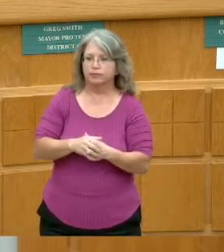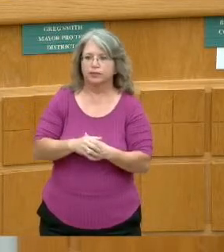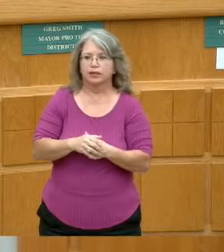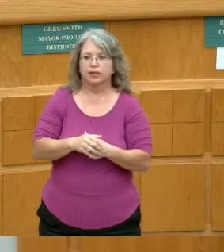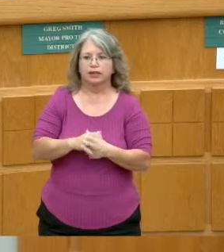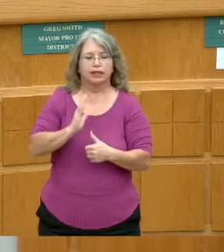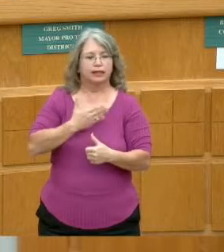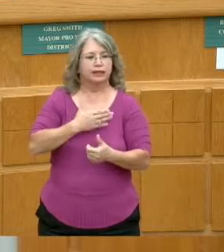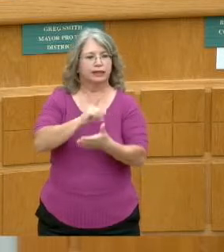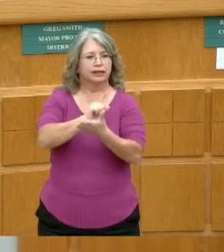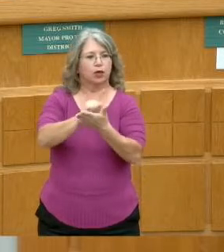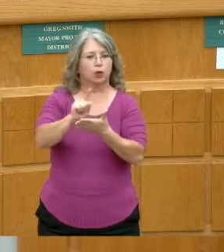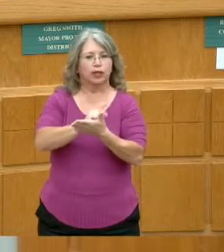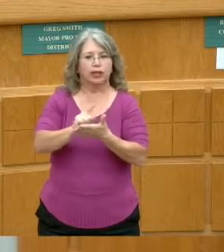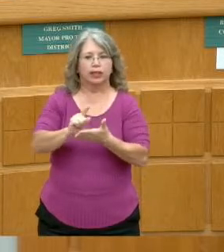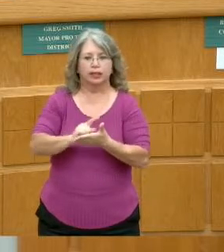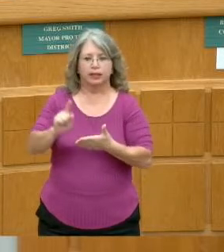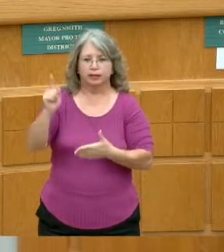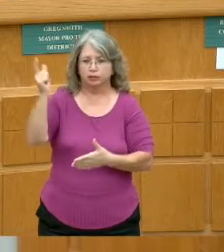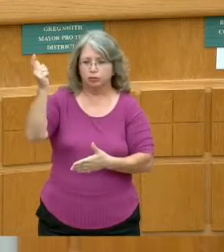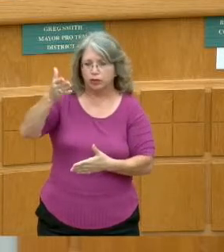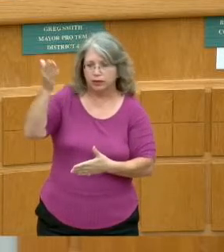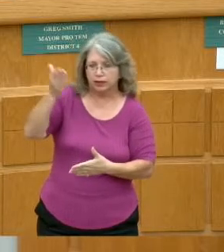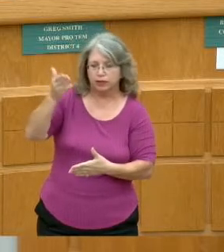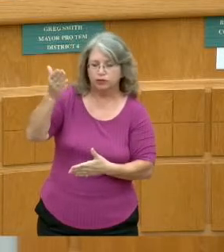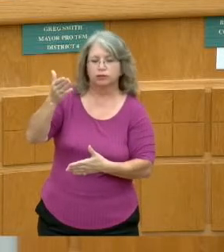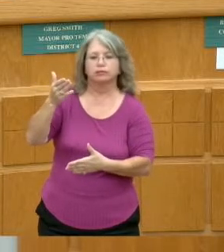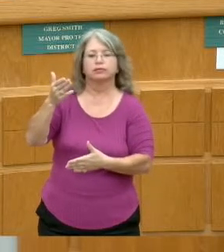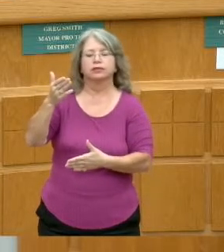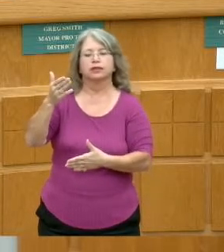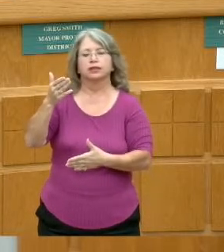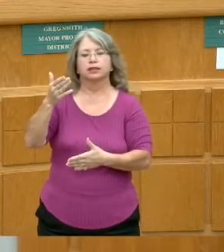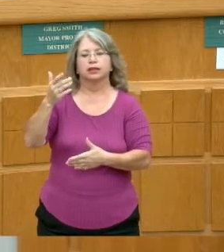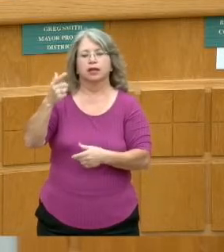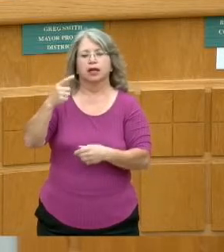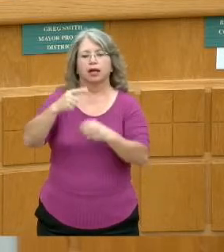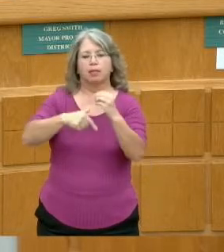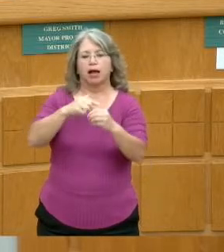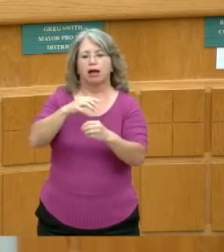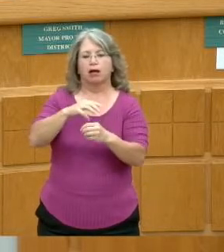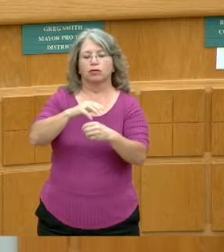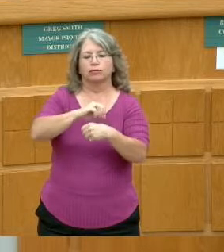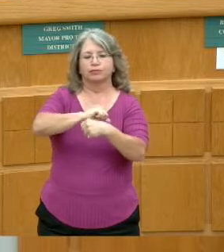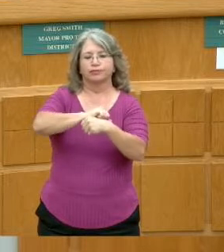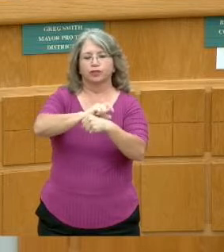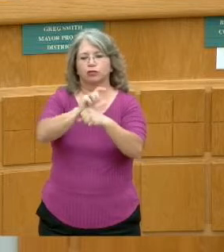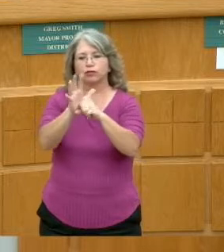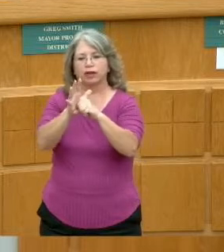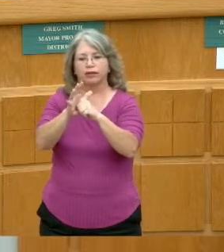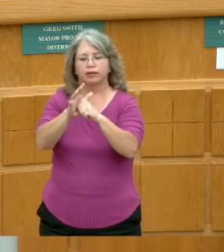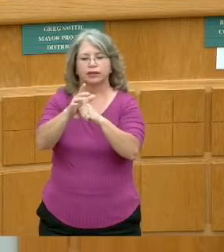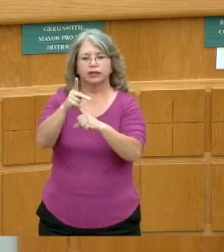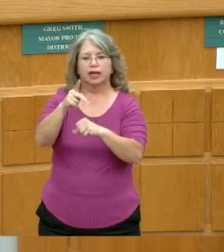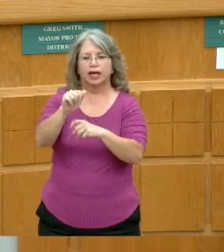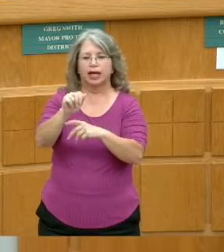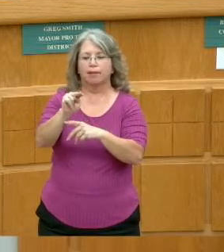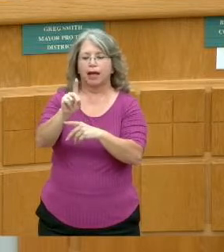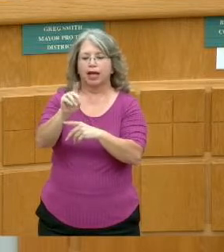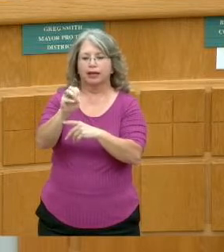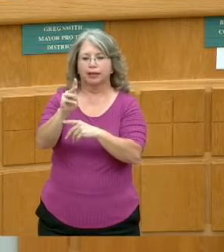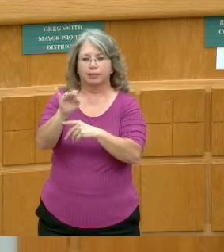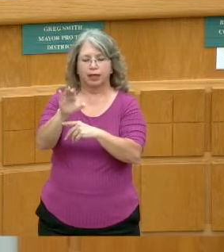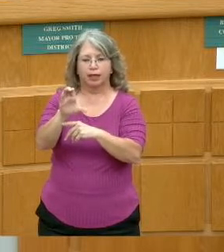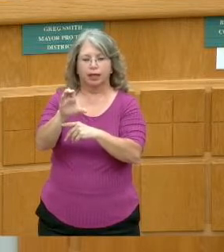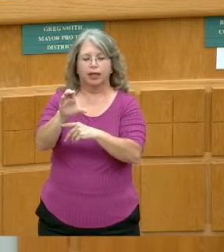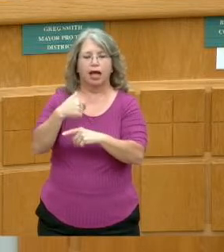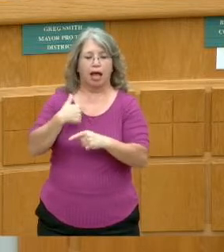this is our weekly presentation on the COVID-19 pandemic here in the Coastal Bend area. I'm here as a representative of